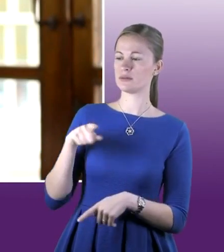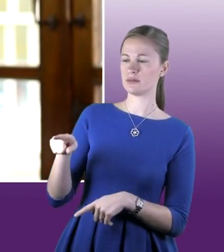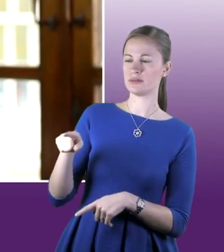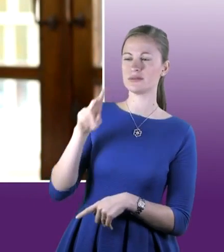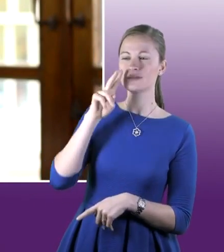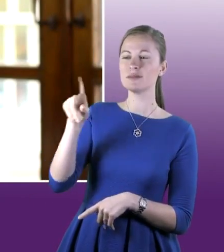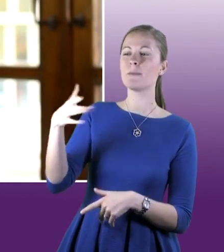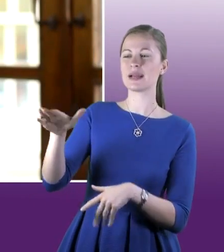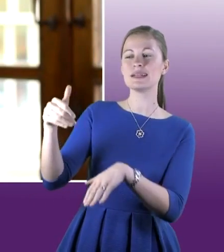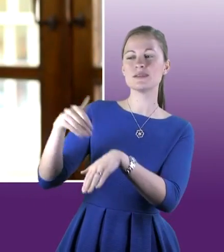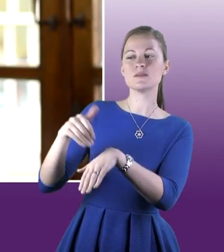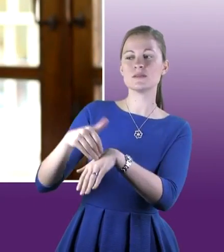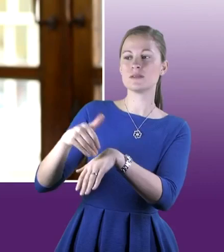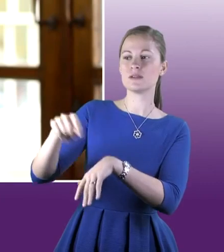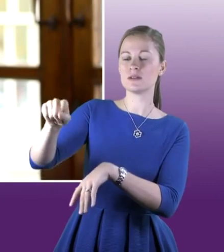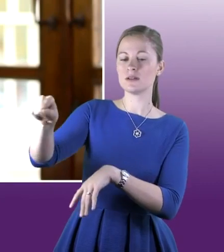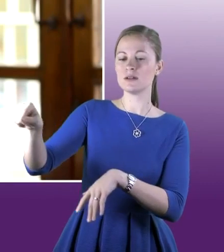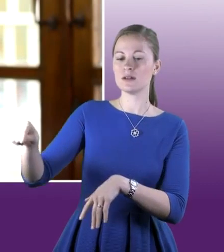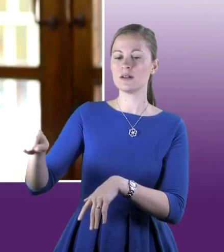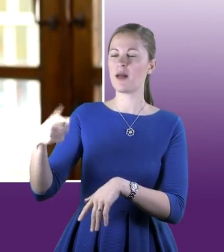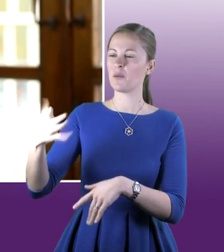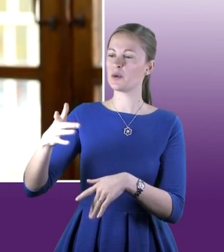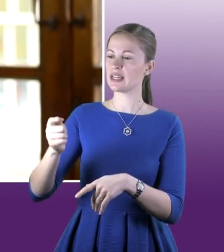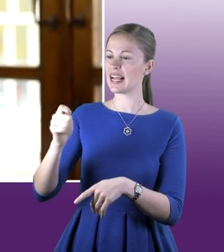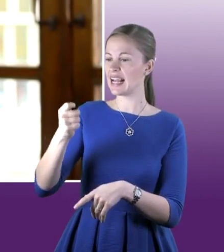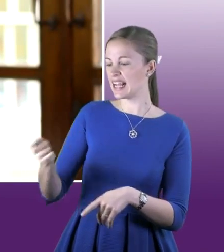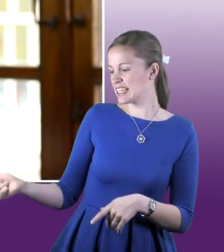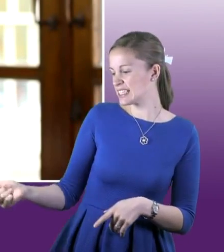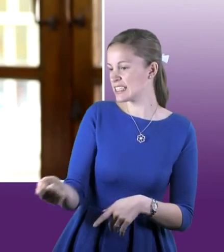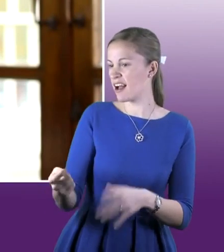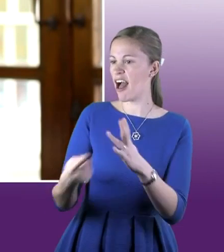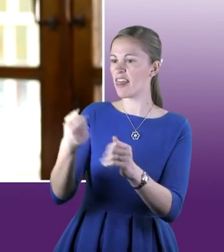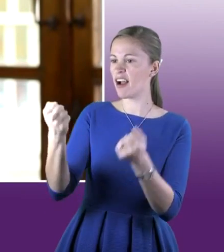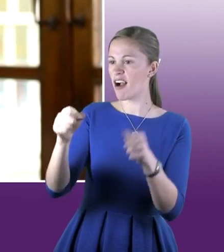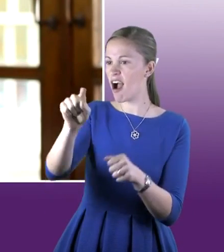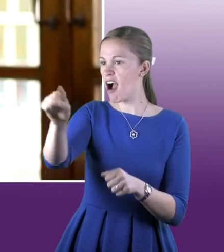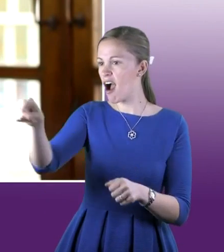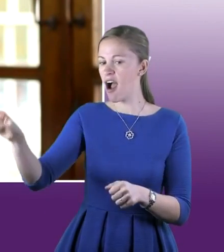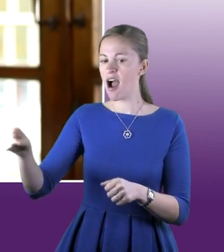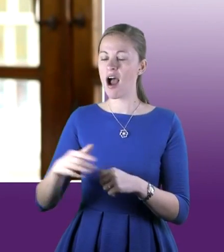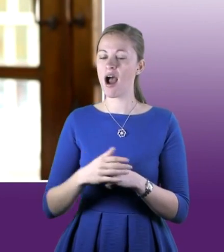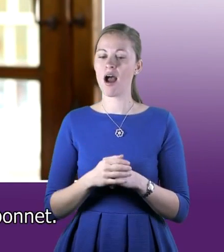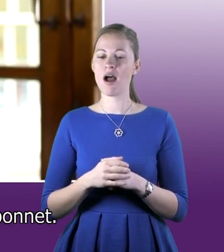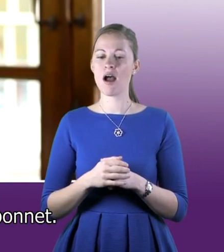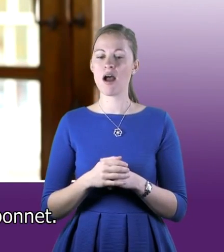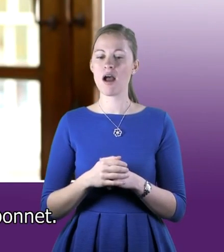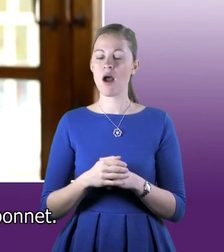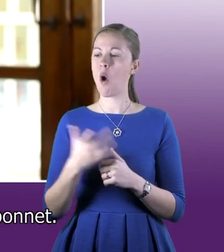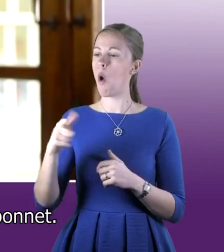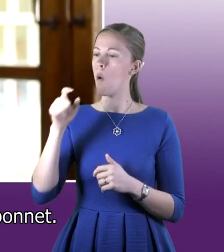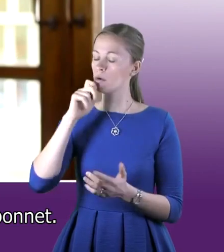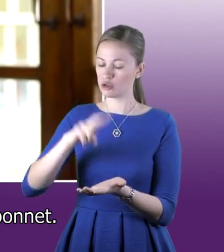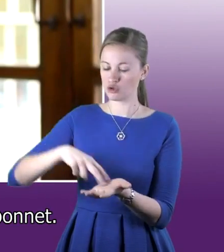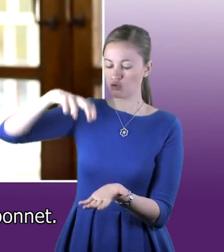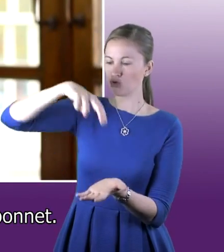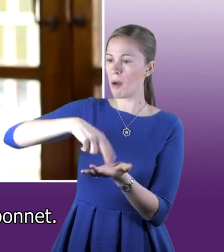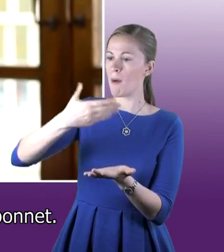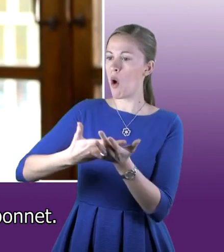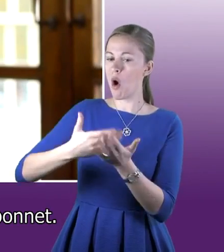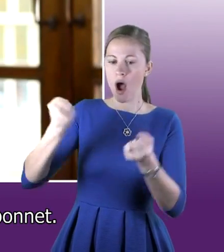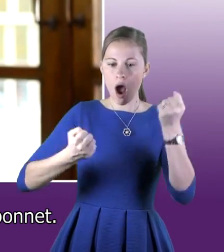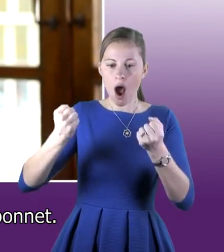trouble. They keyed a few cars, and one of them did that thing where you run over the car and